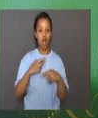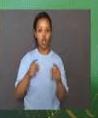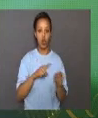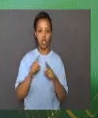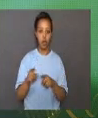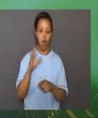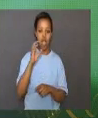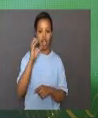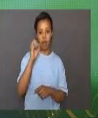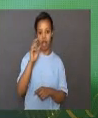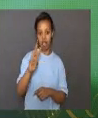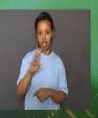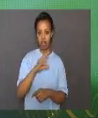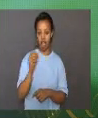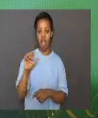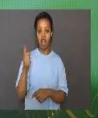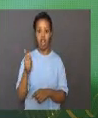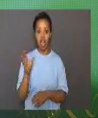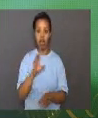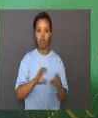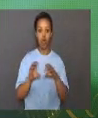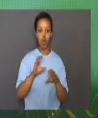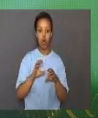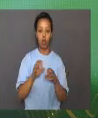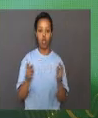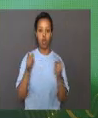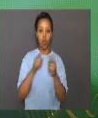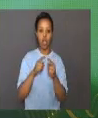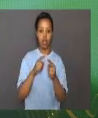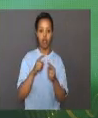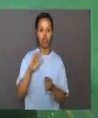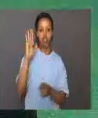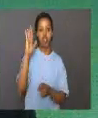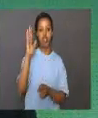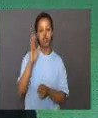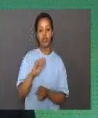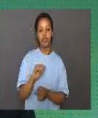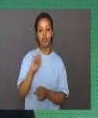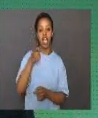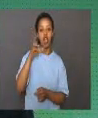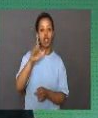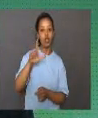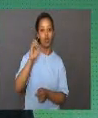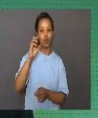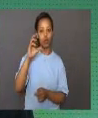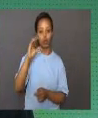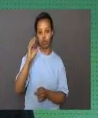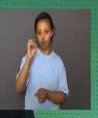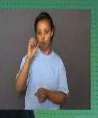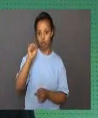and other compounds are converted into glucose. The reactions